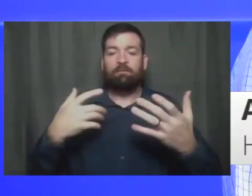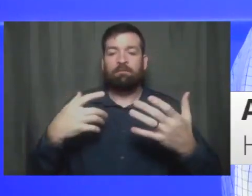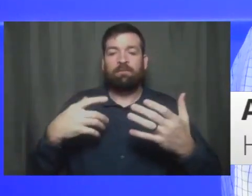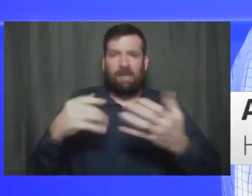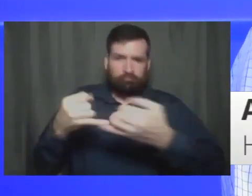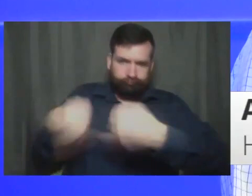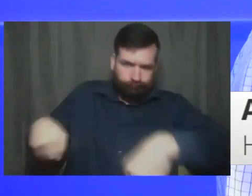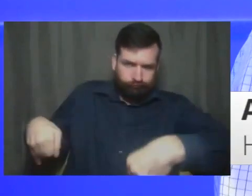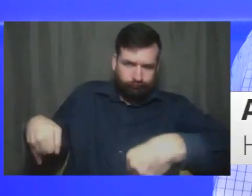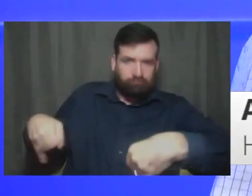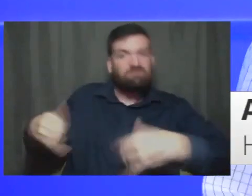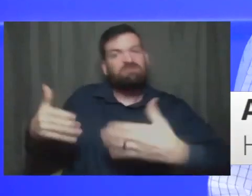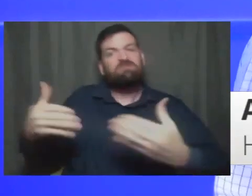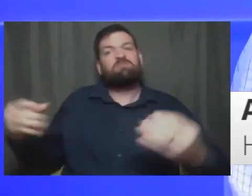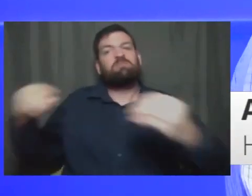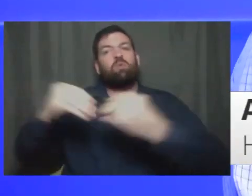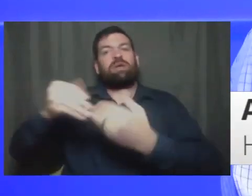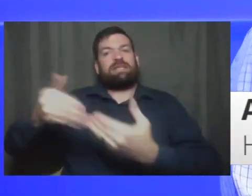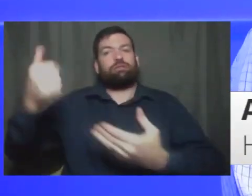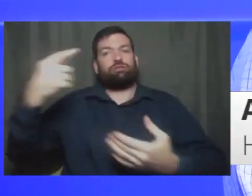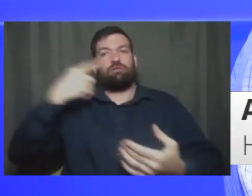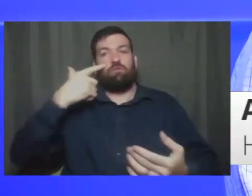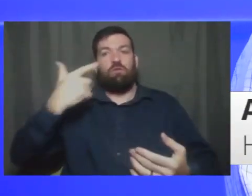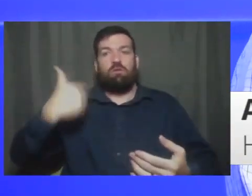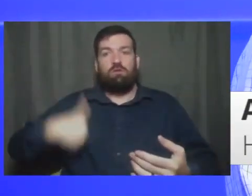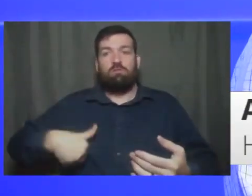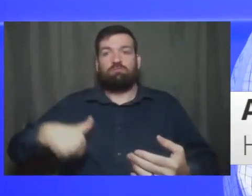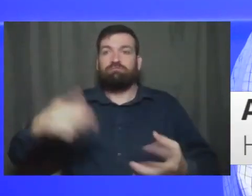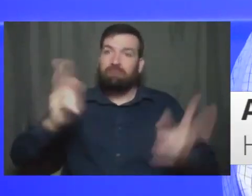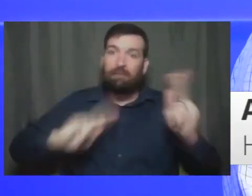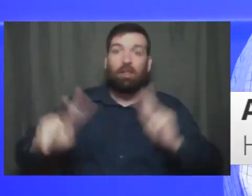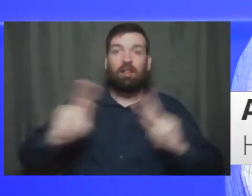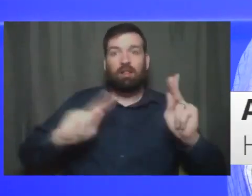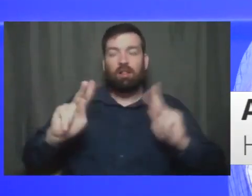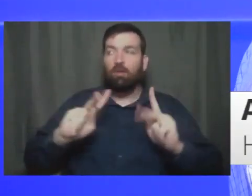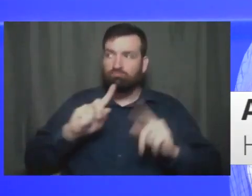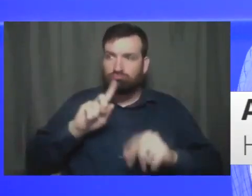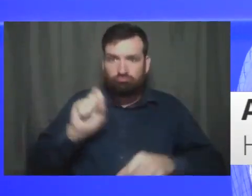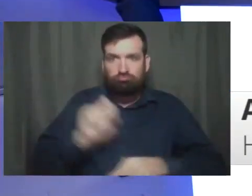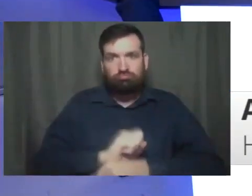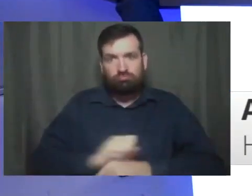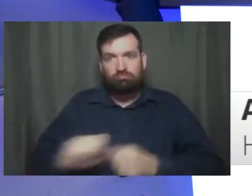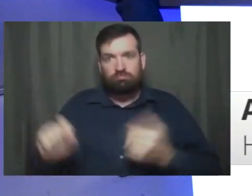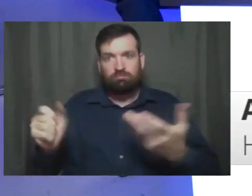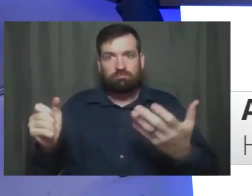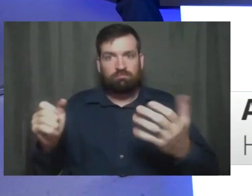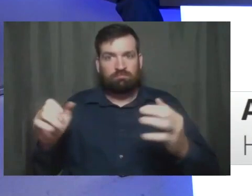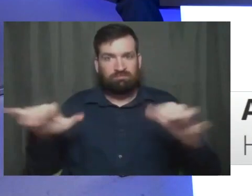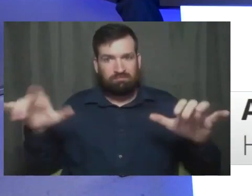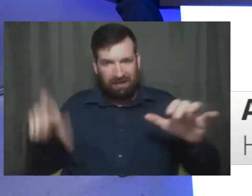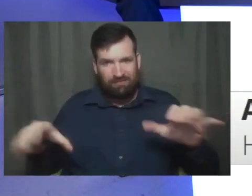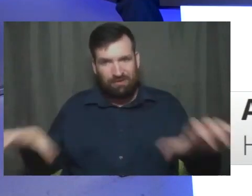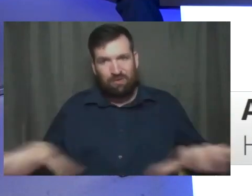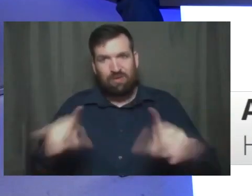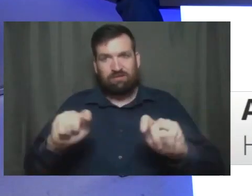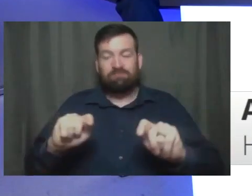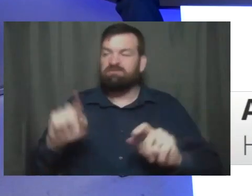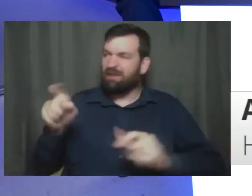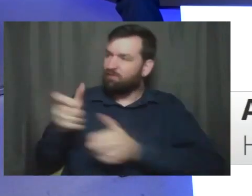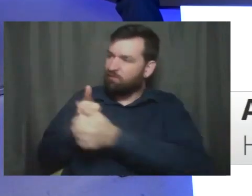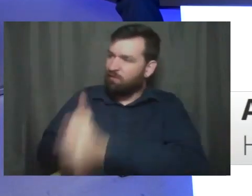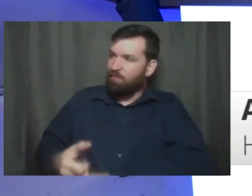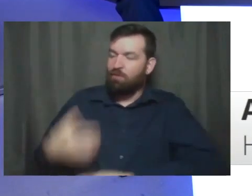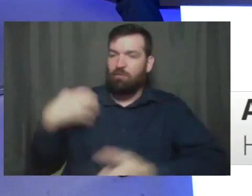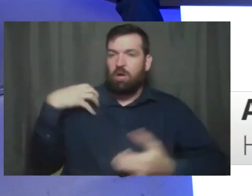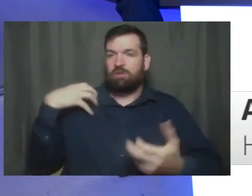I think it's easier for people to realize that this is a real thing and this is something we need to do. You make a good point there. Yeah, you're going to do what your boss does. You don't want to. It's